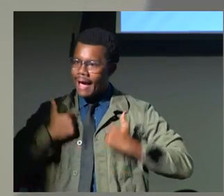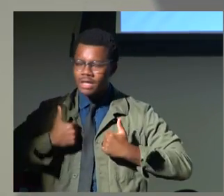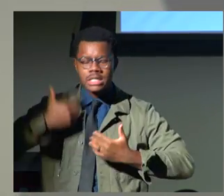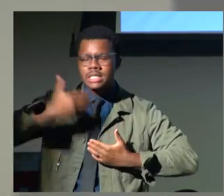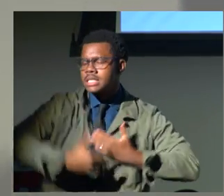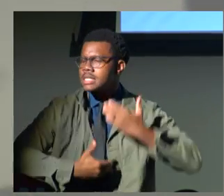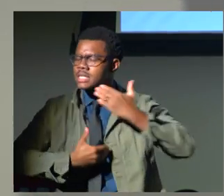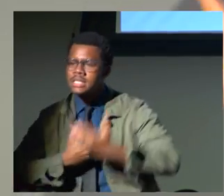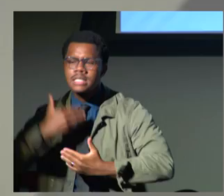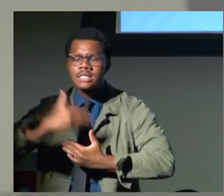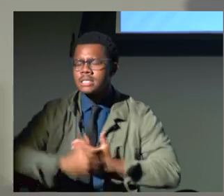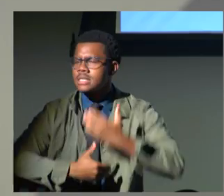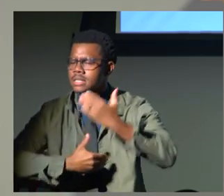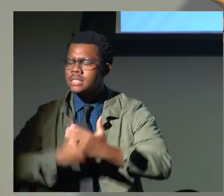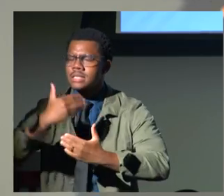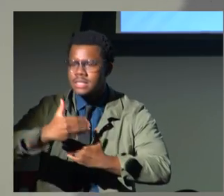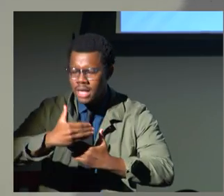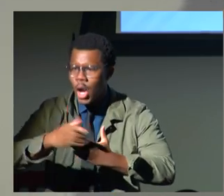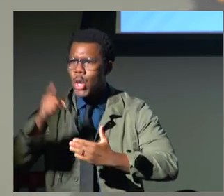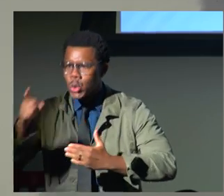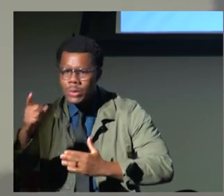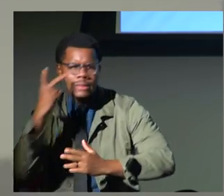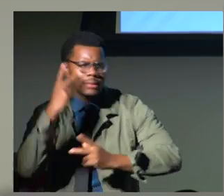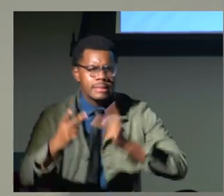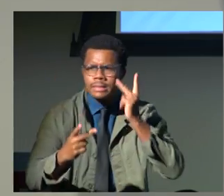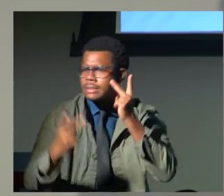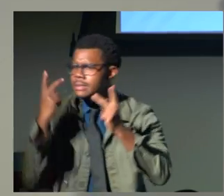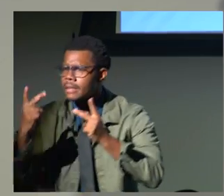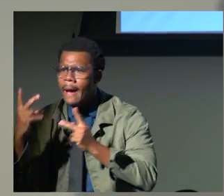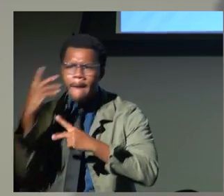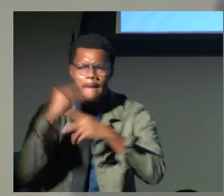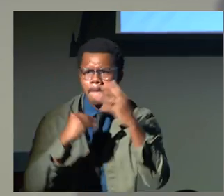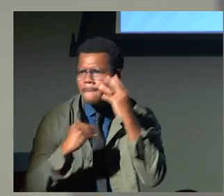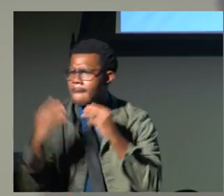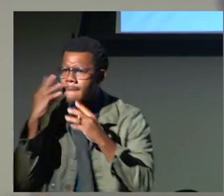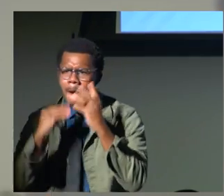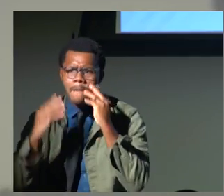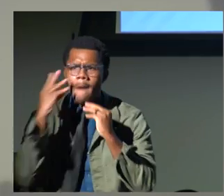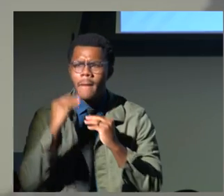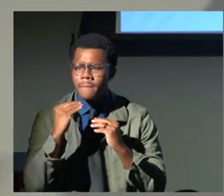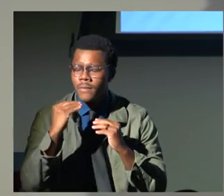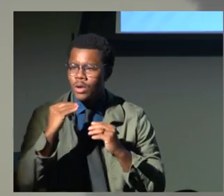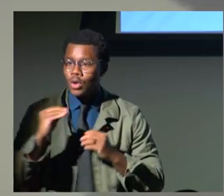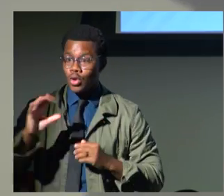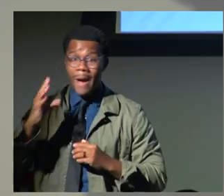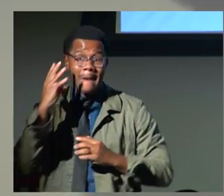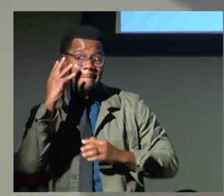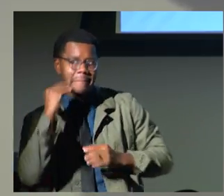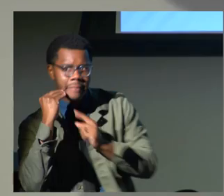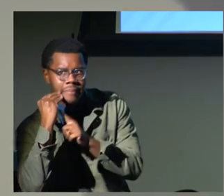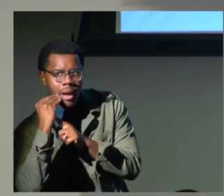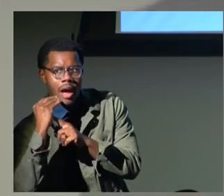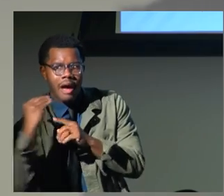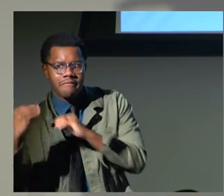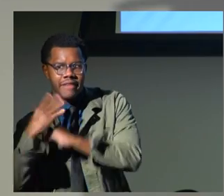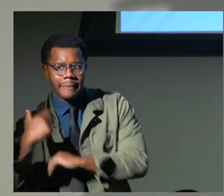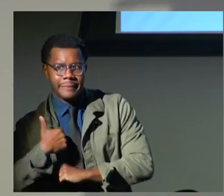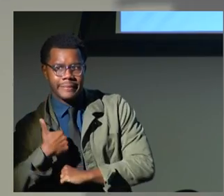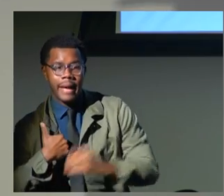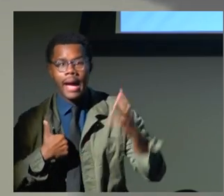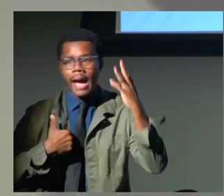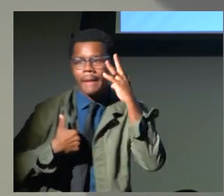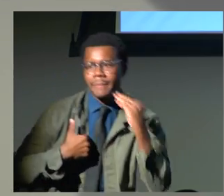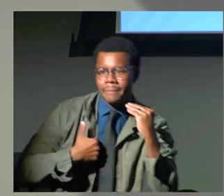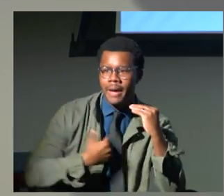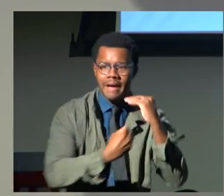you have a tapestry of experiences. And these experiences help to formulate your identity. And when you meet people, you